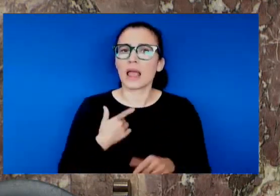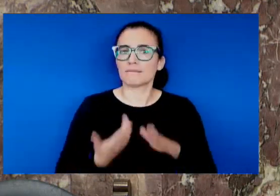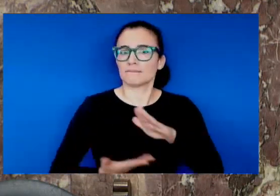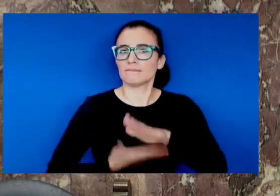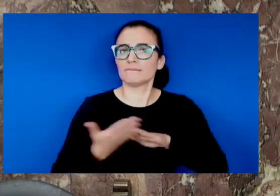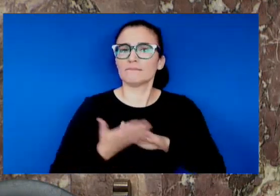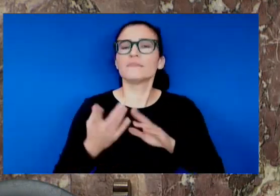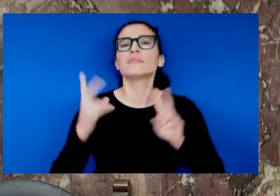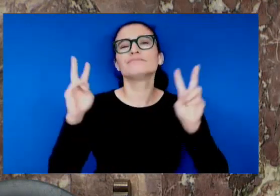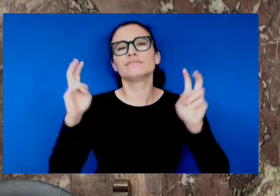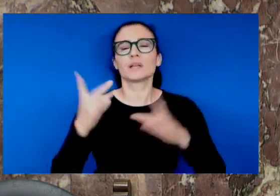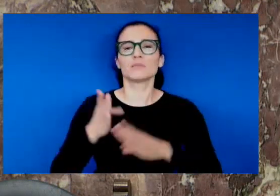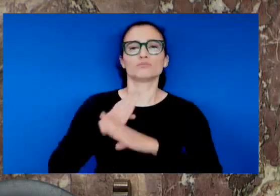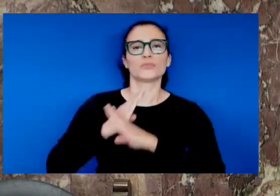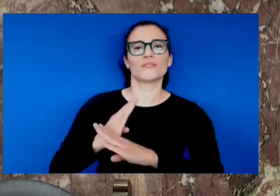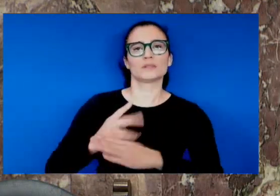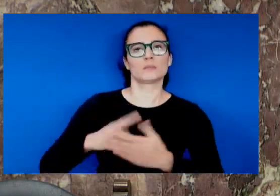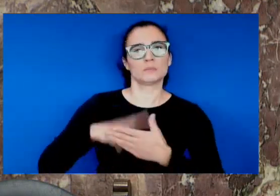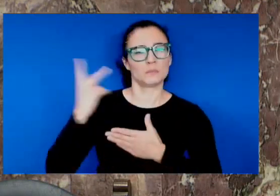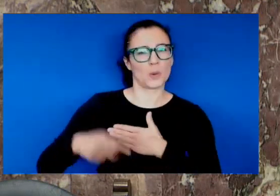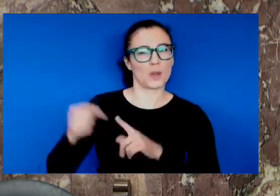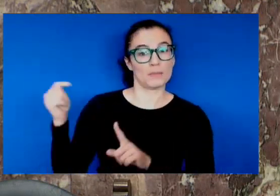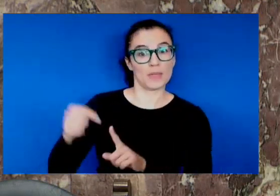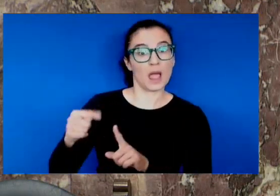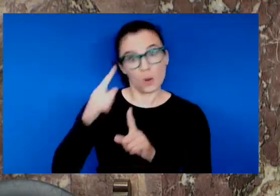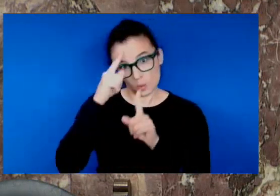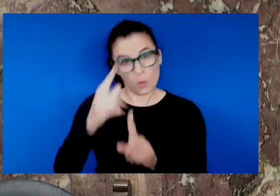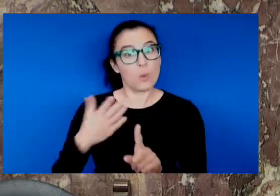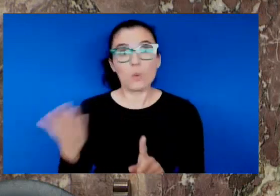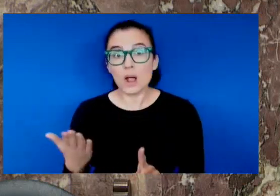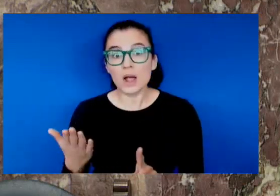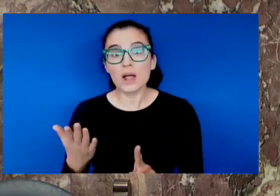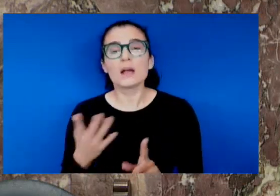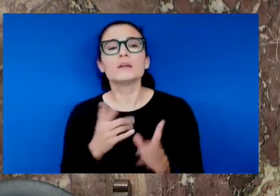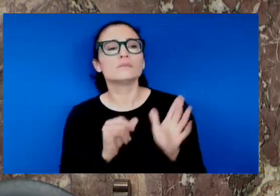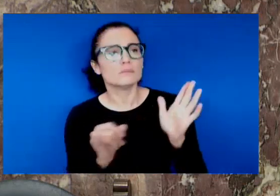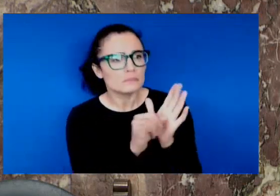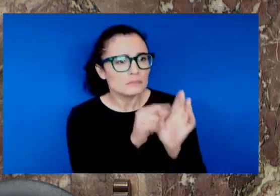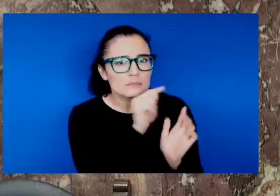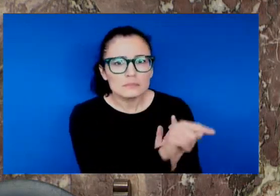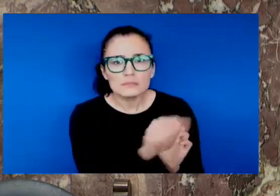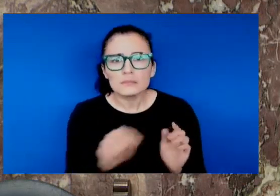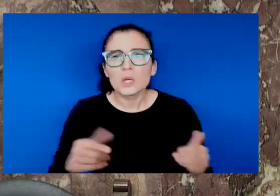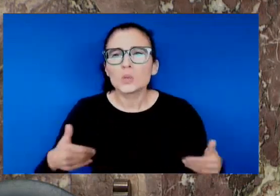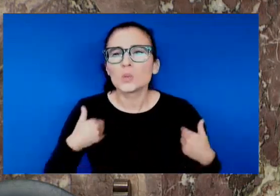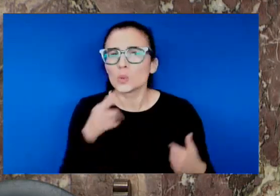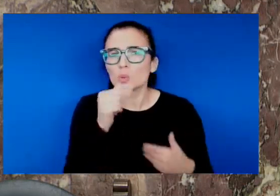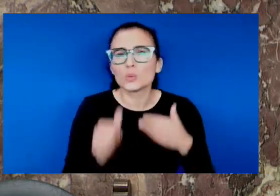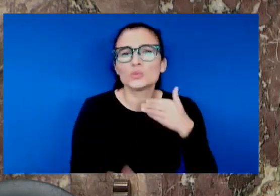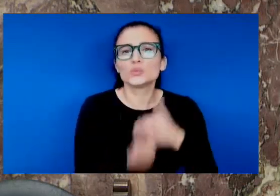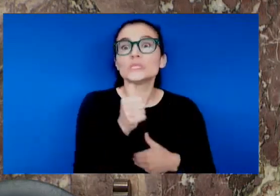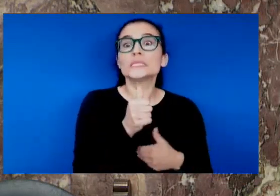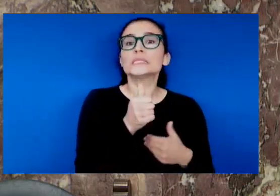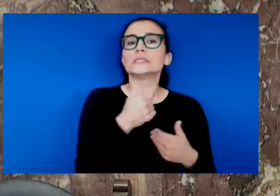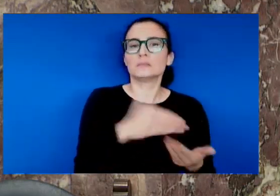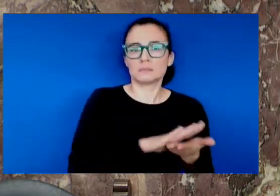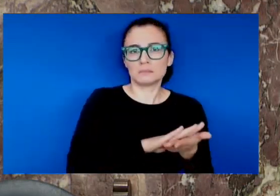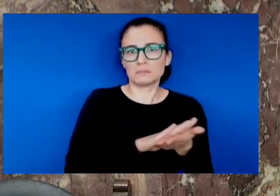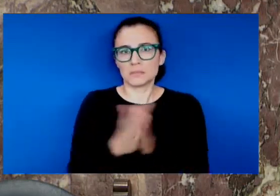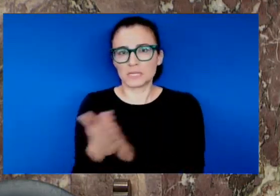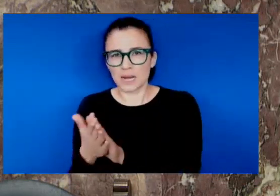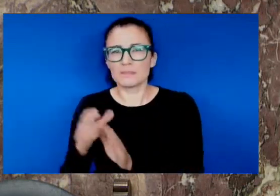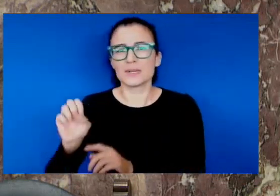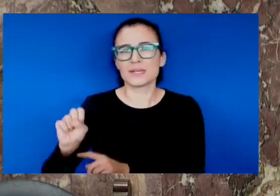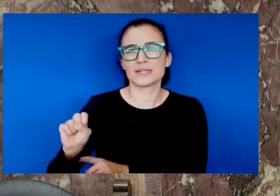identify those youth who may be at risk of developing a substance use disorder and intervening to provide those supports. This work